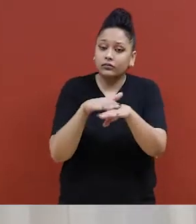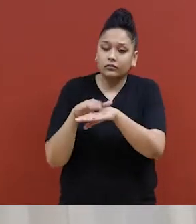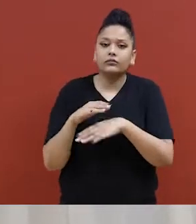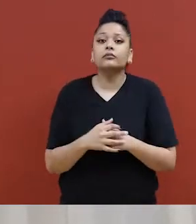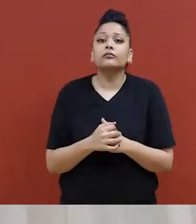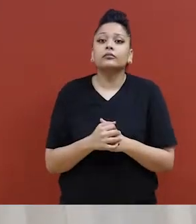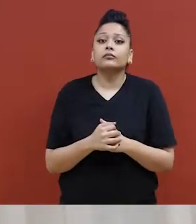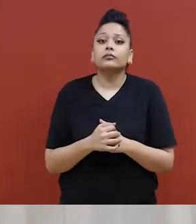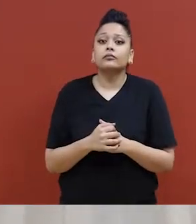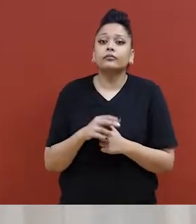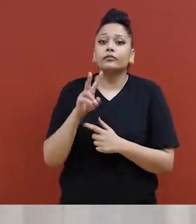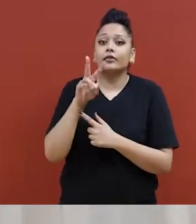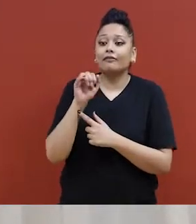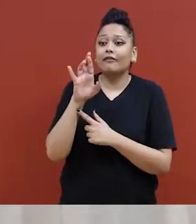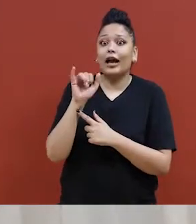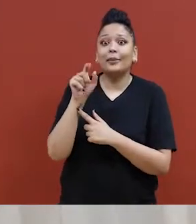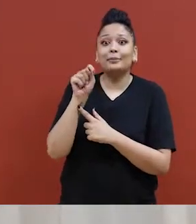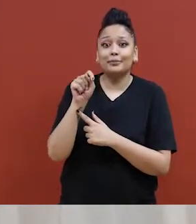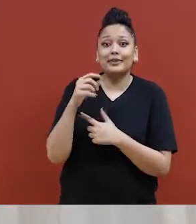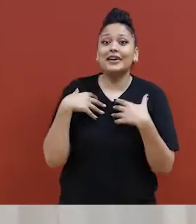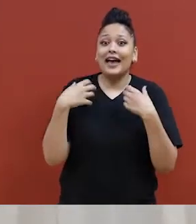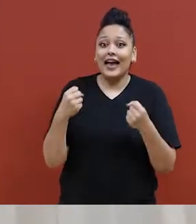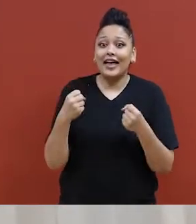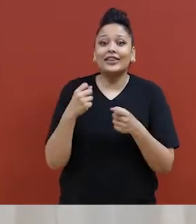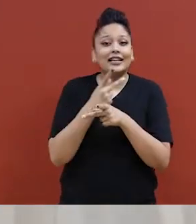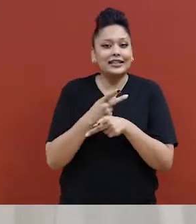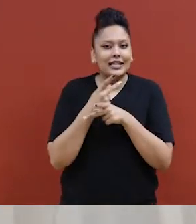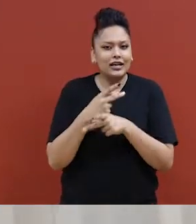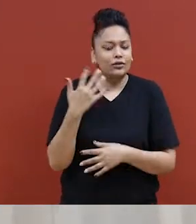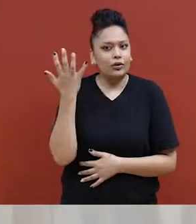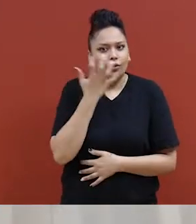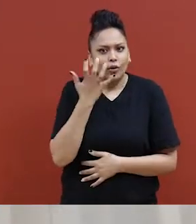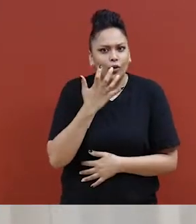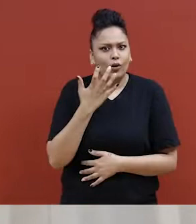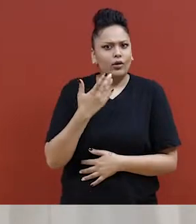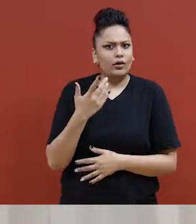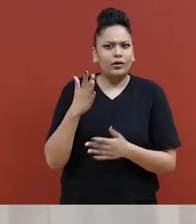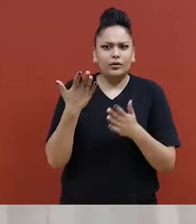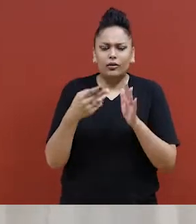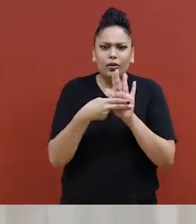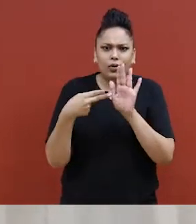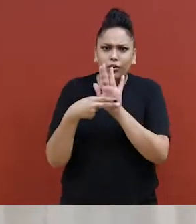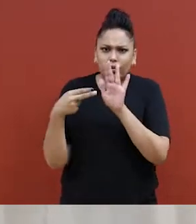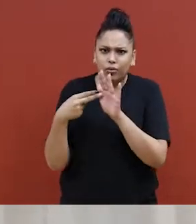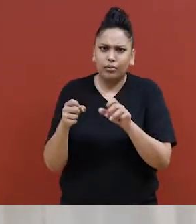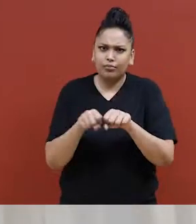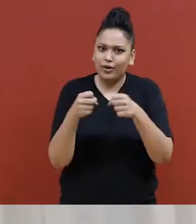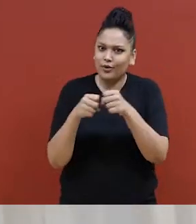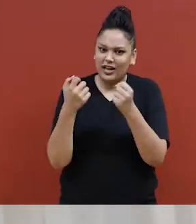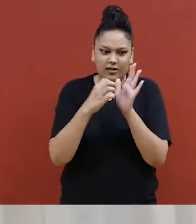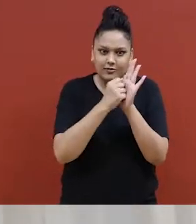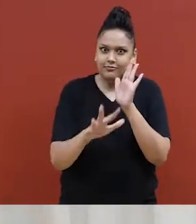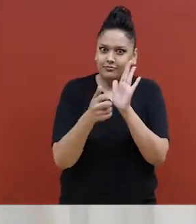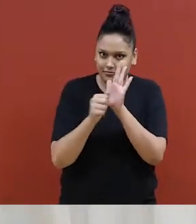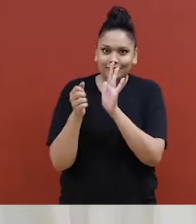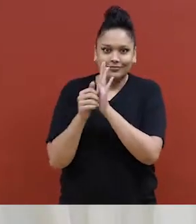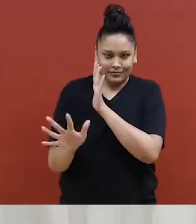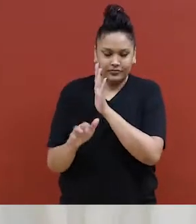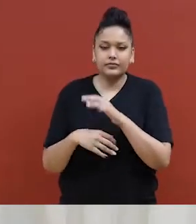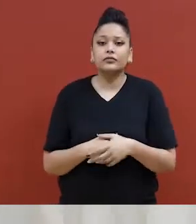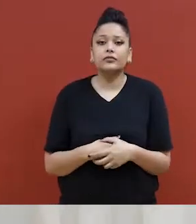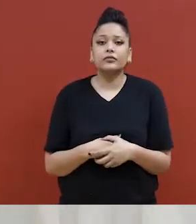say that vibrant healthcare is, breaking all kinds of